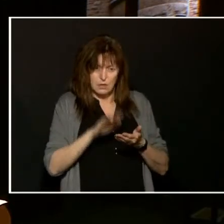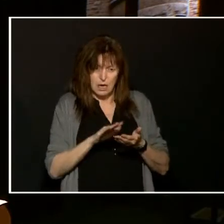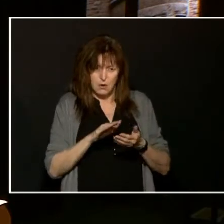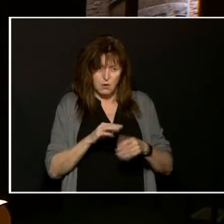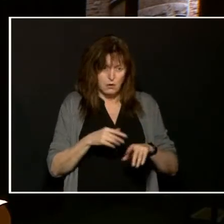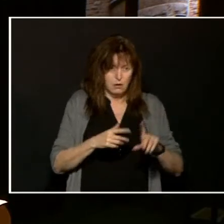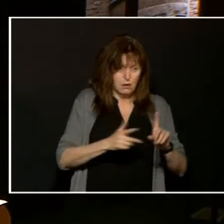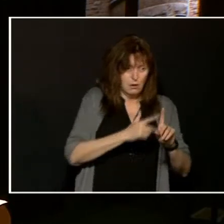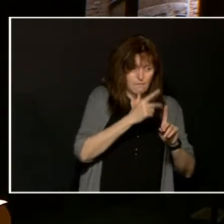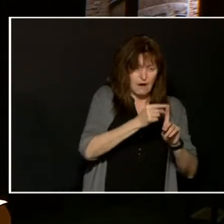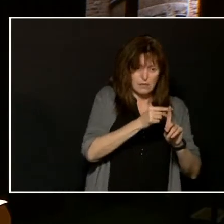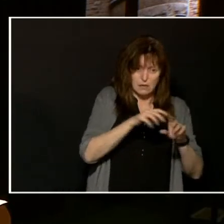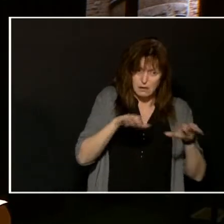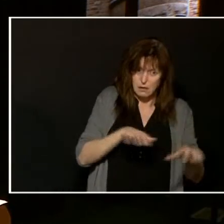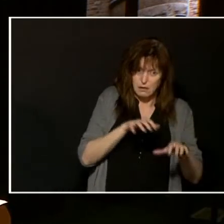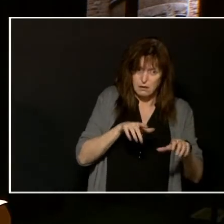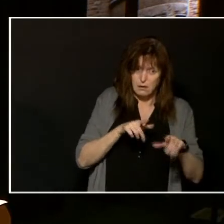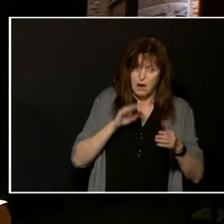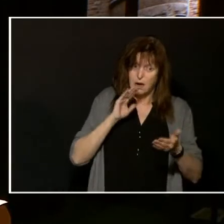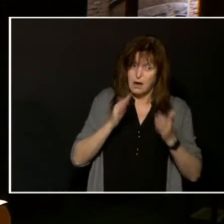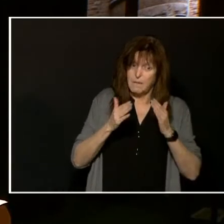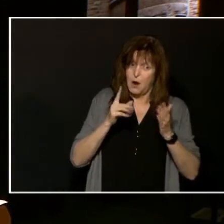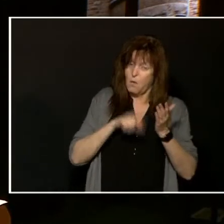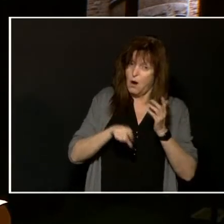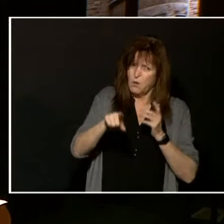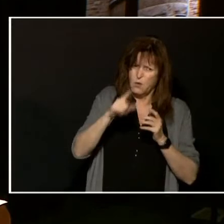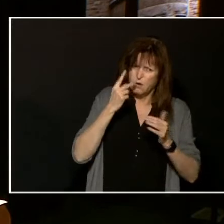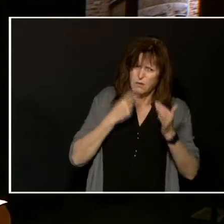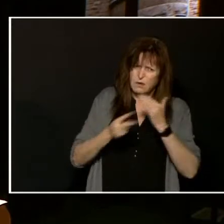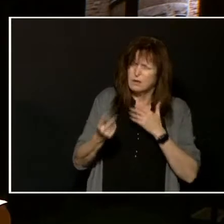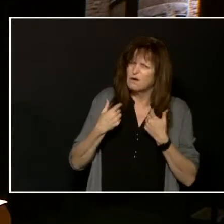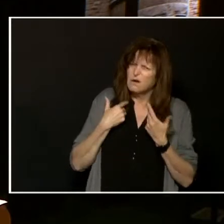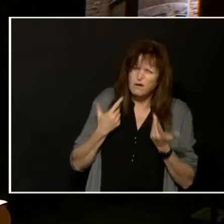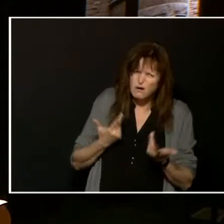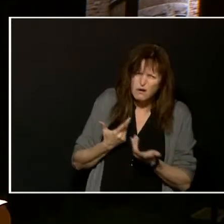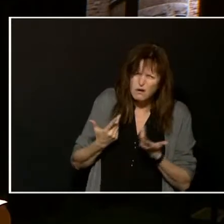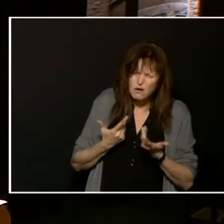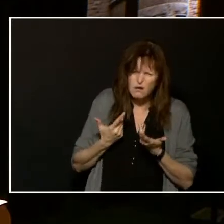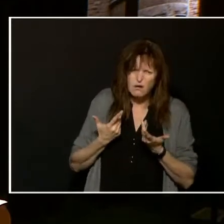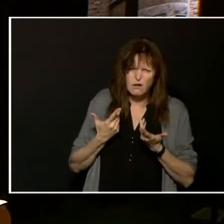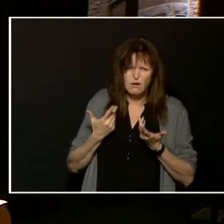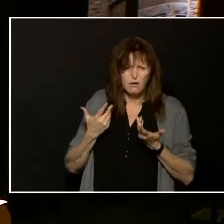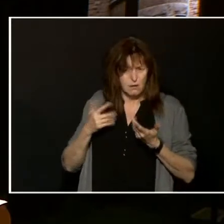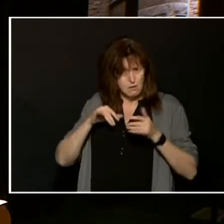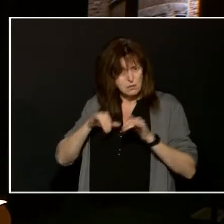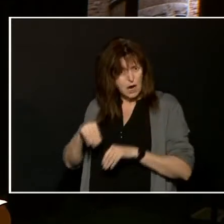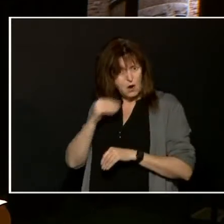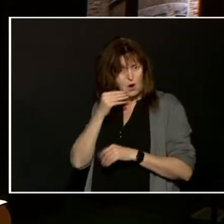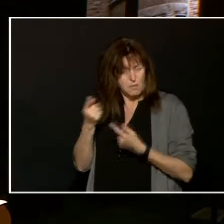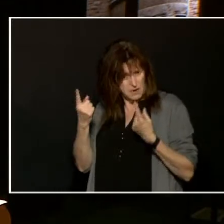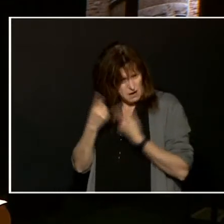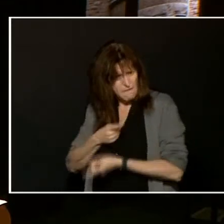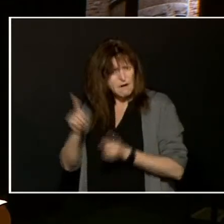they would 3 weeks ago? Has the stay-at-home order done